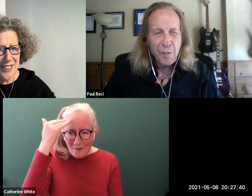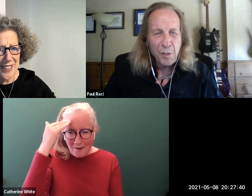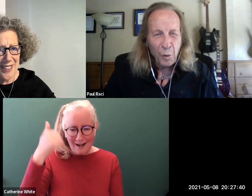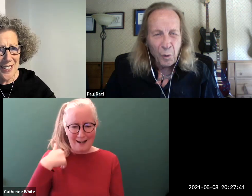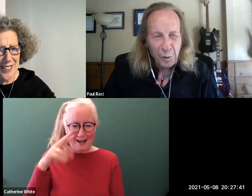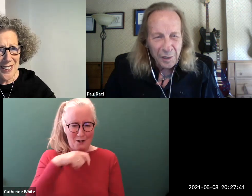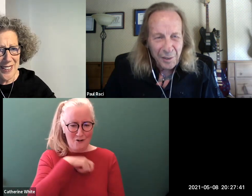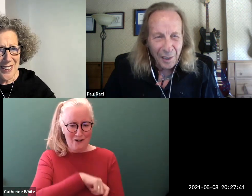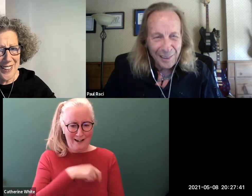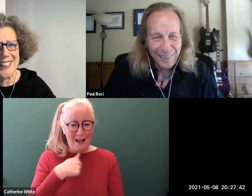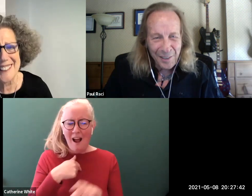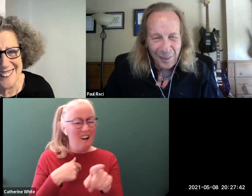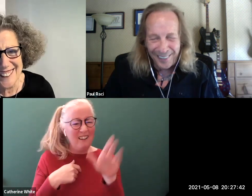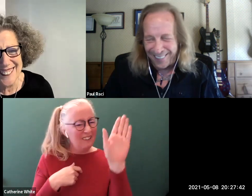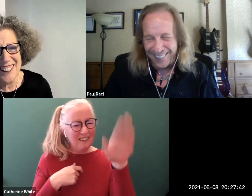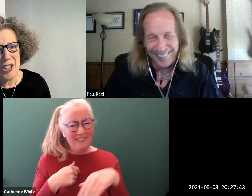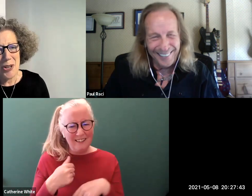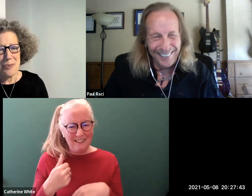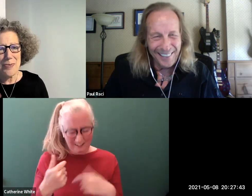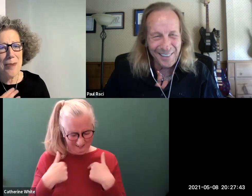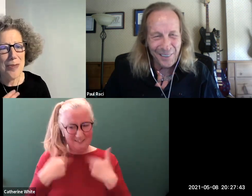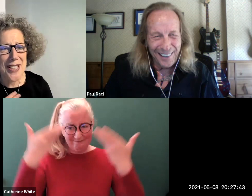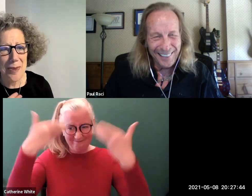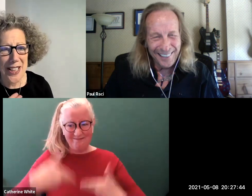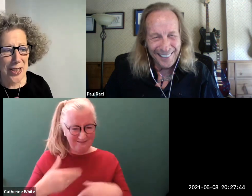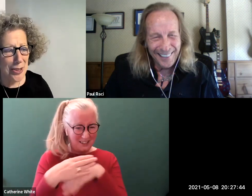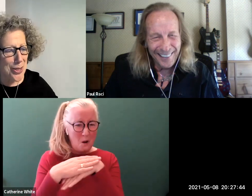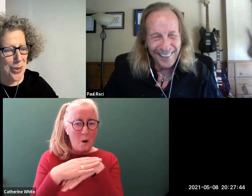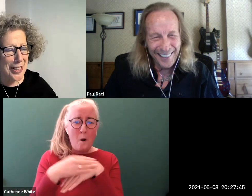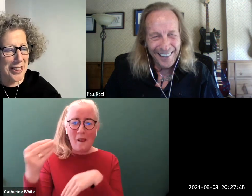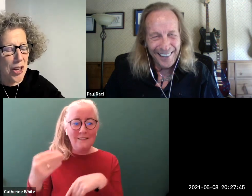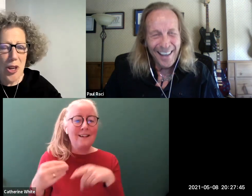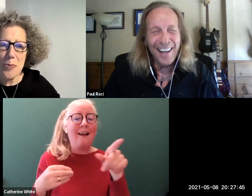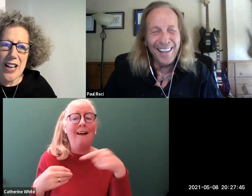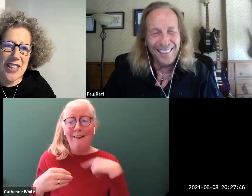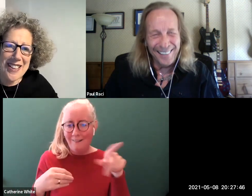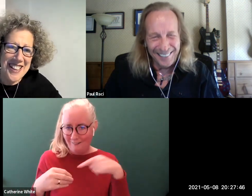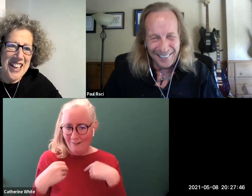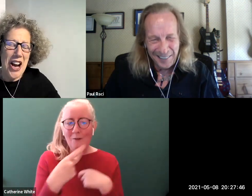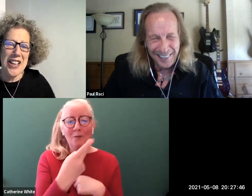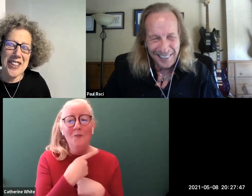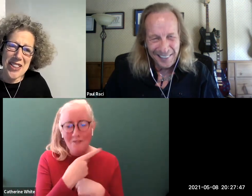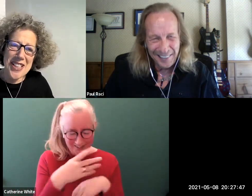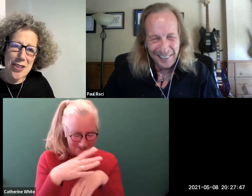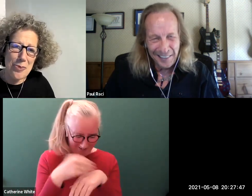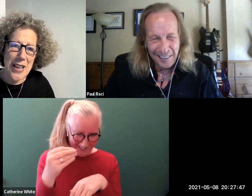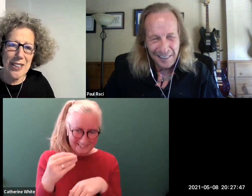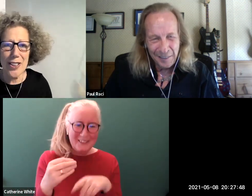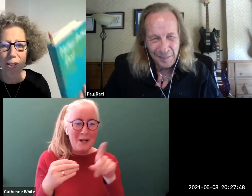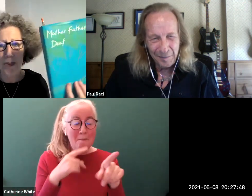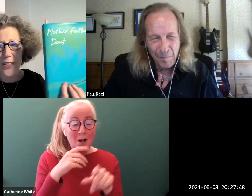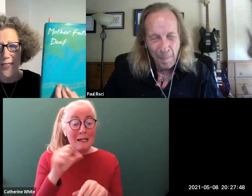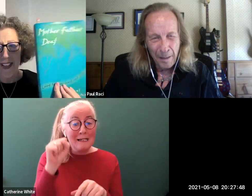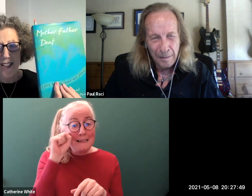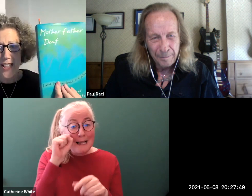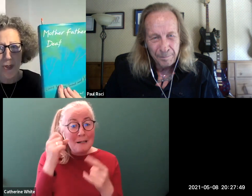I'm just old, Janie. That's all. That's Maybe all. because I'm getting old as well, but I think The Sound of Metal,